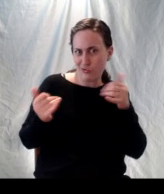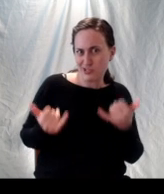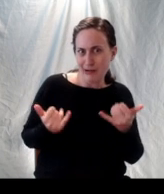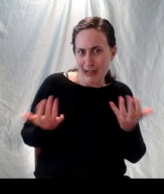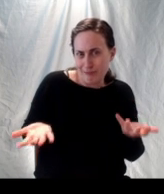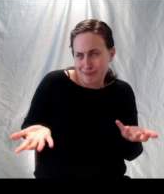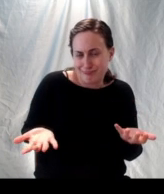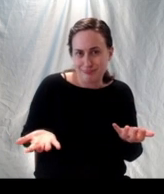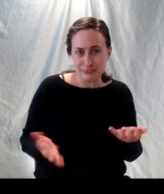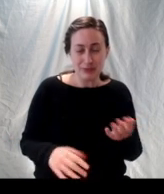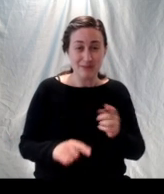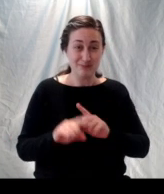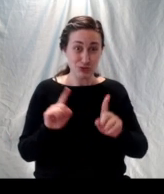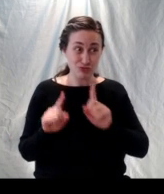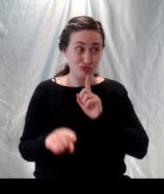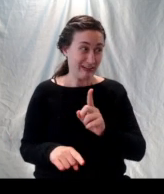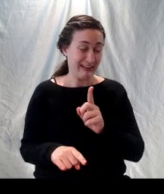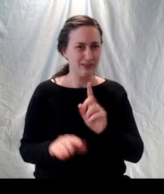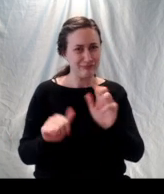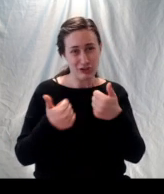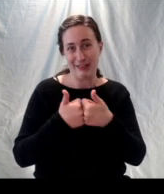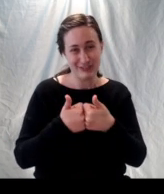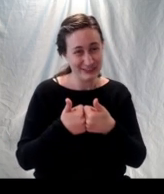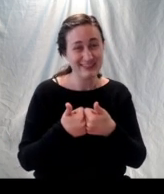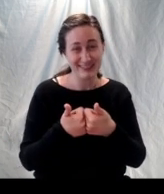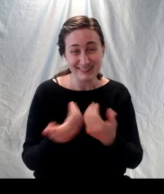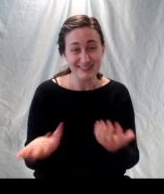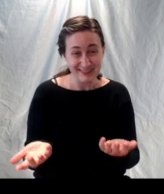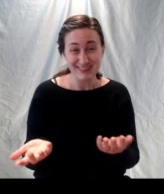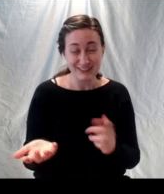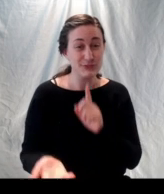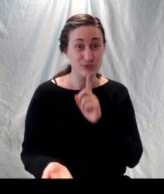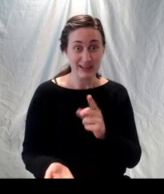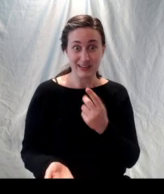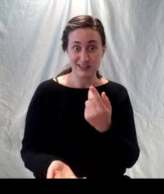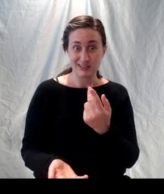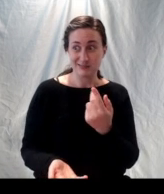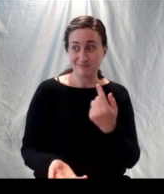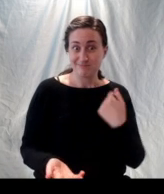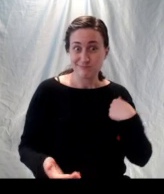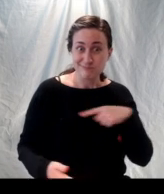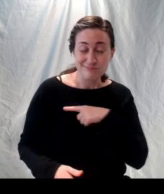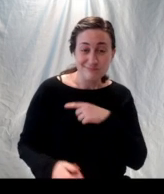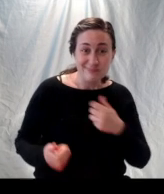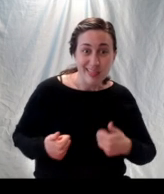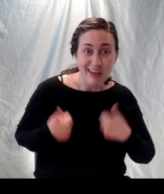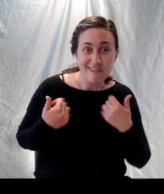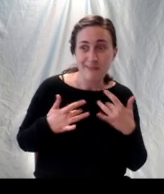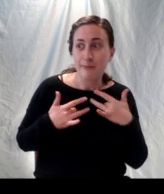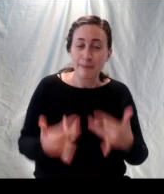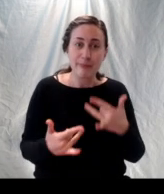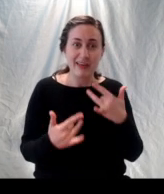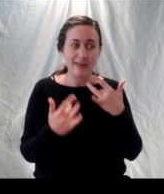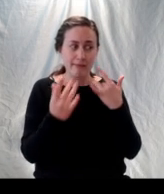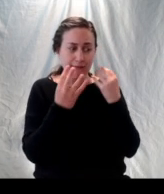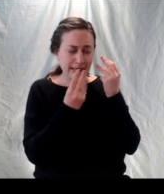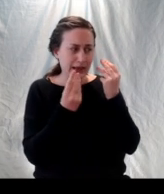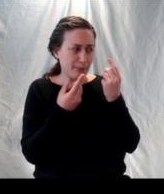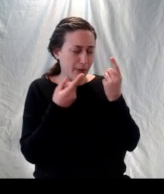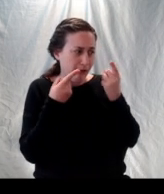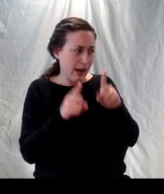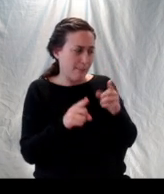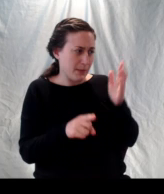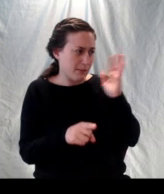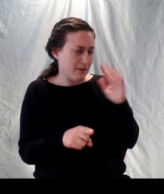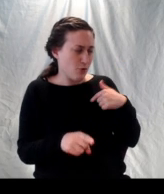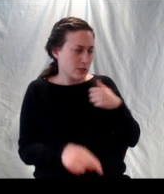with regrets about what happened in the past, or overthinking, or worrying about what's going to happen in the future. Or we're